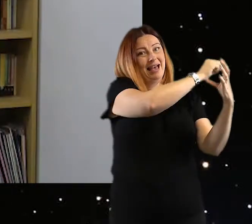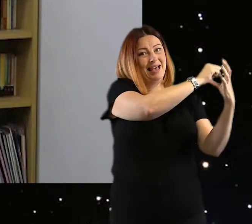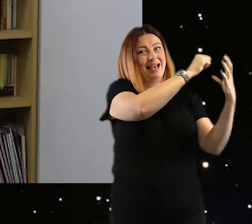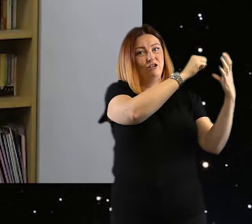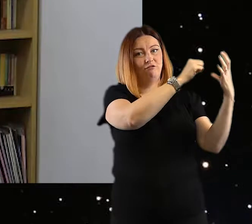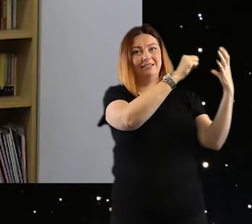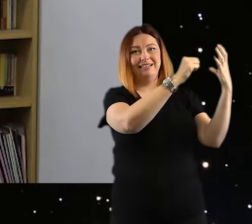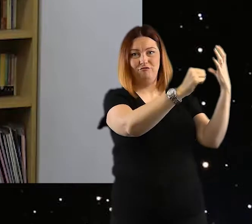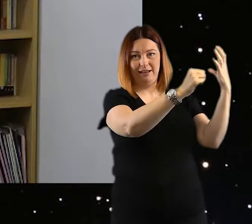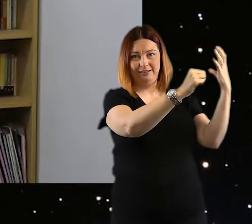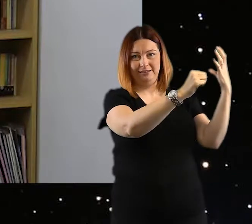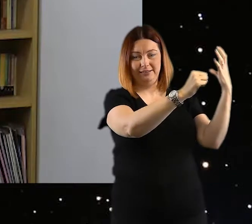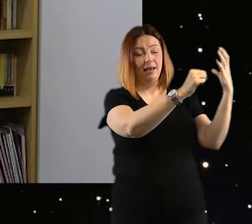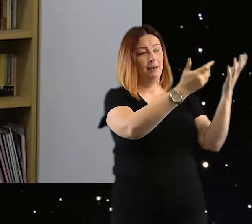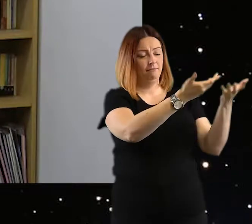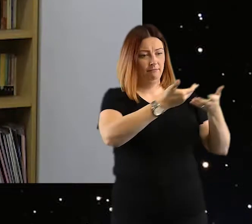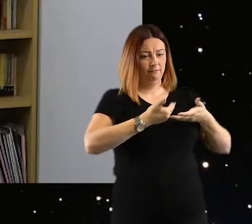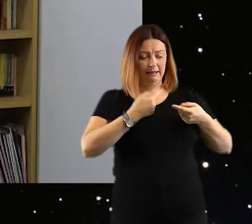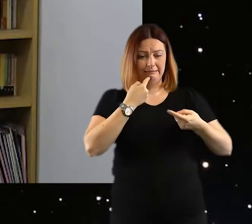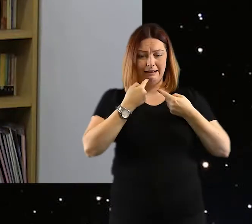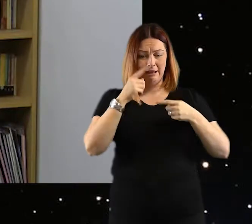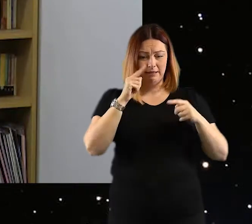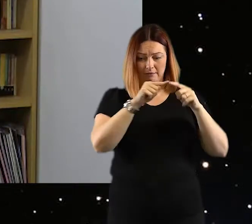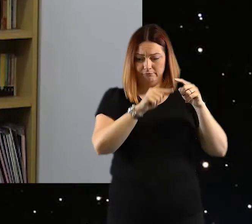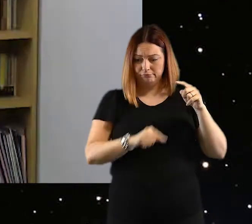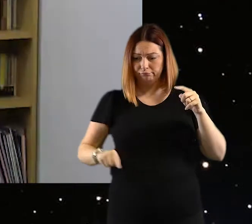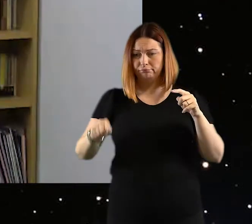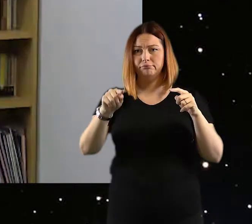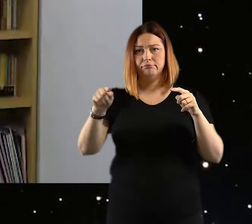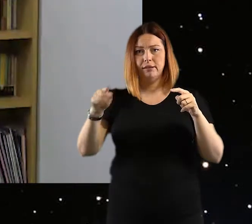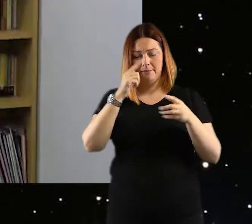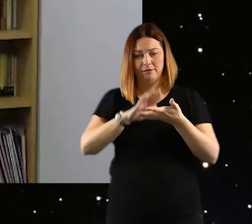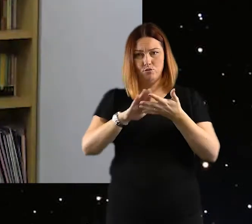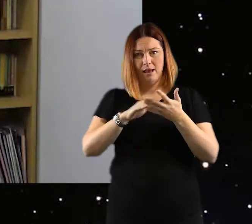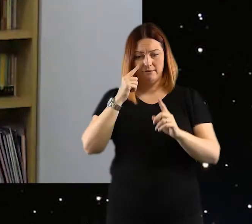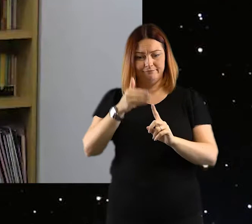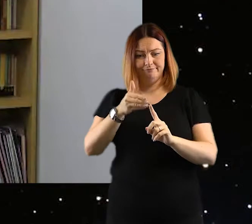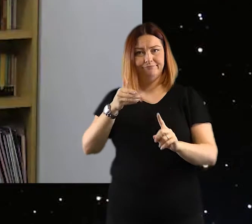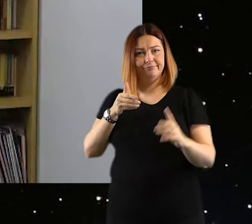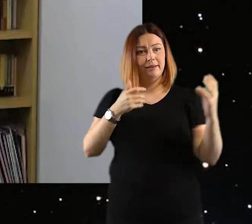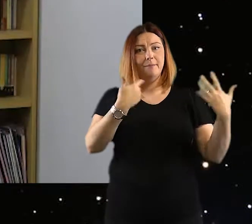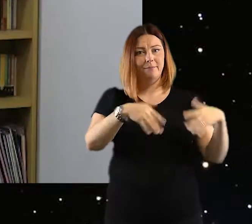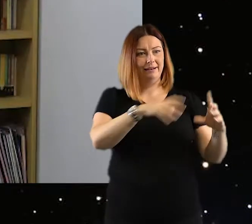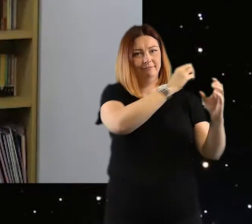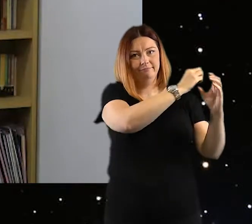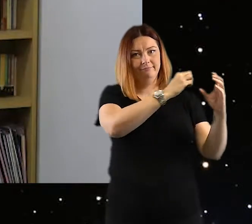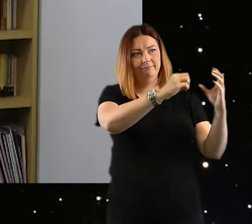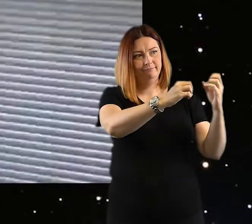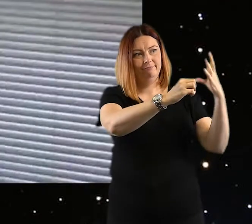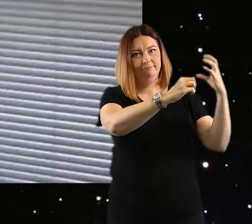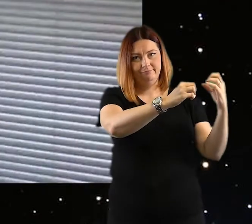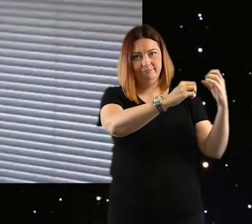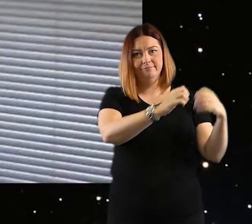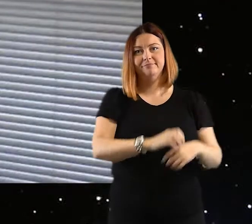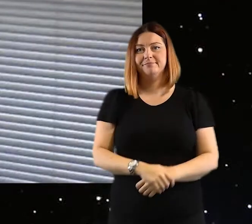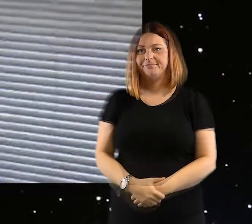at the individual sort of the ingress-egress features and the shape of the transit eclipse itself.